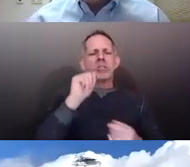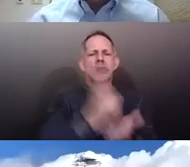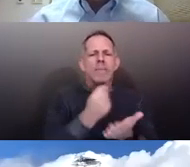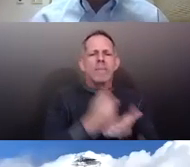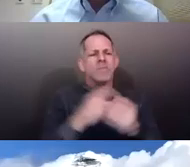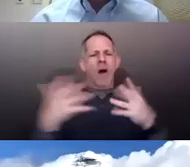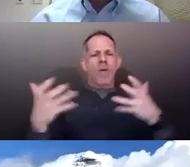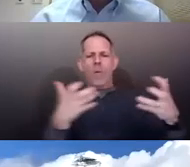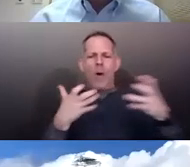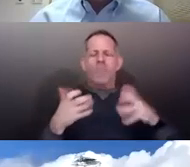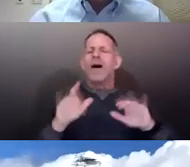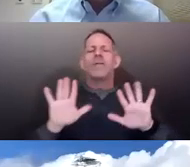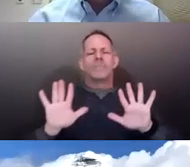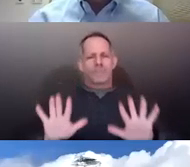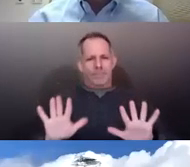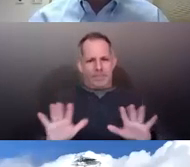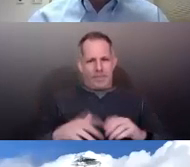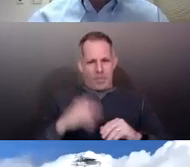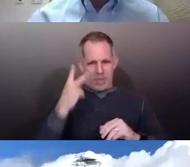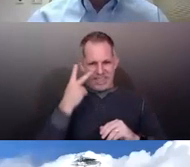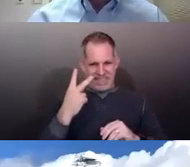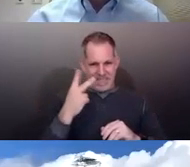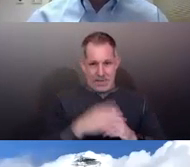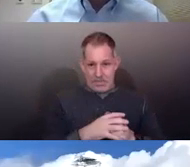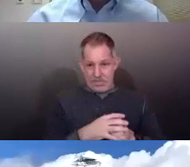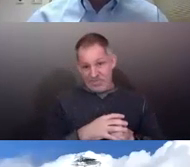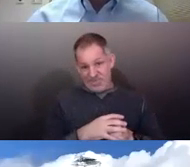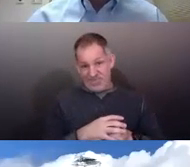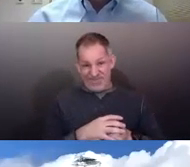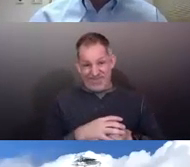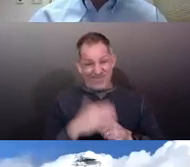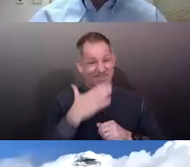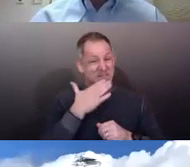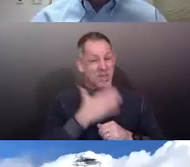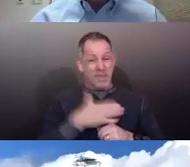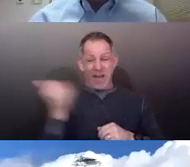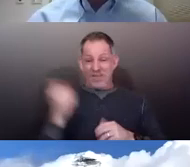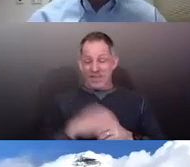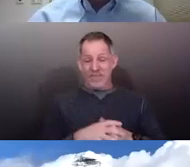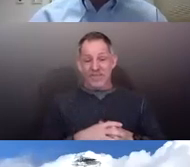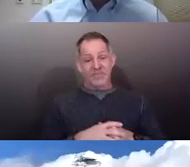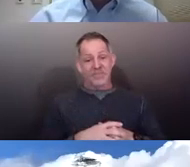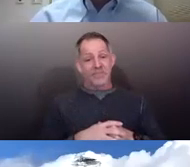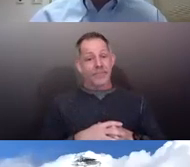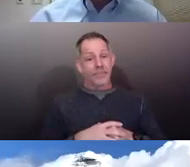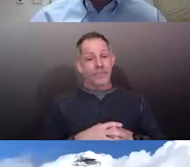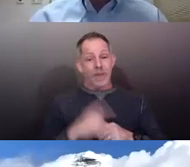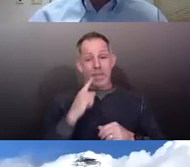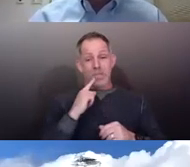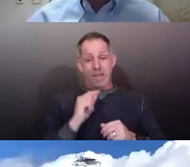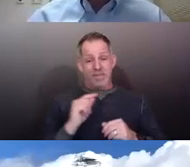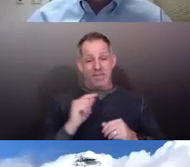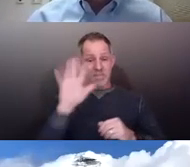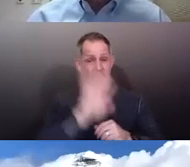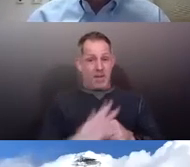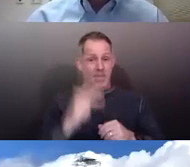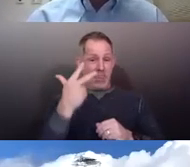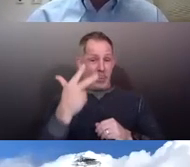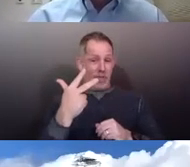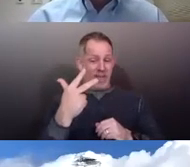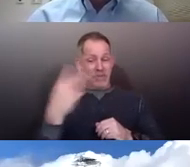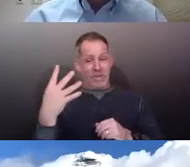time. Best case scenario, we're looking at 3 or 4 phases of 3 months each to address